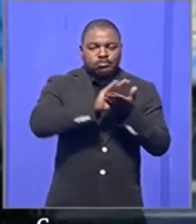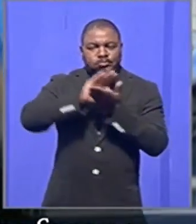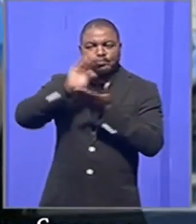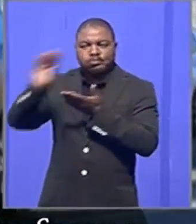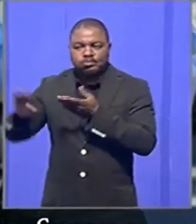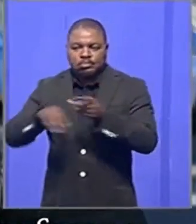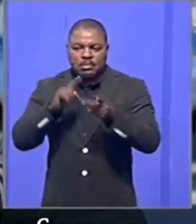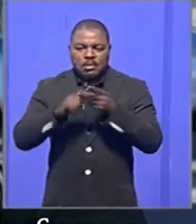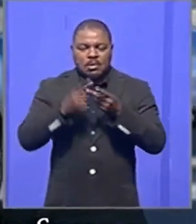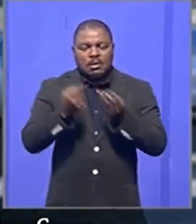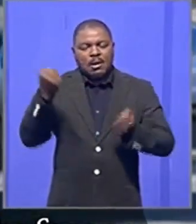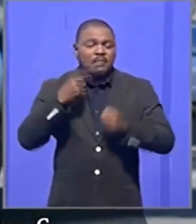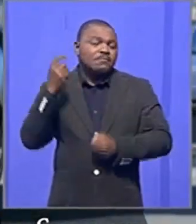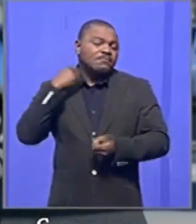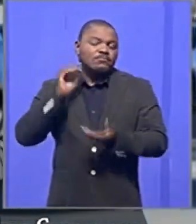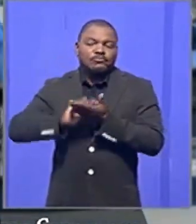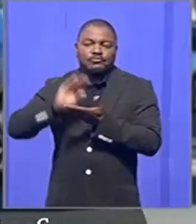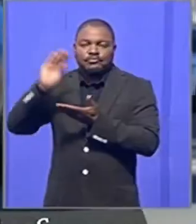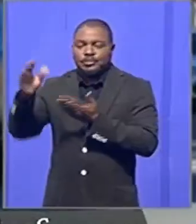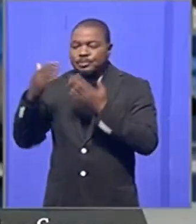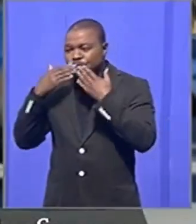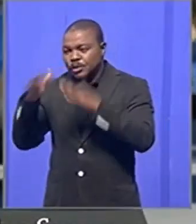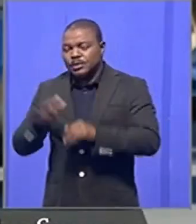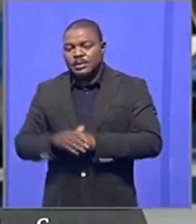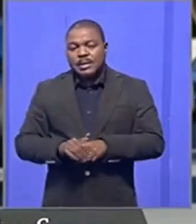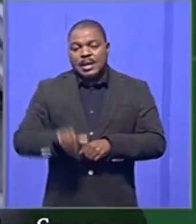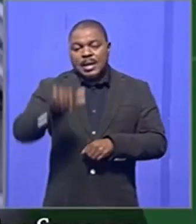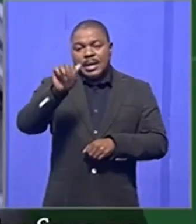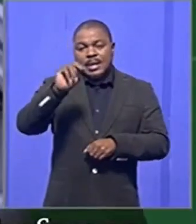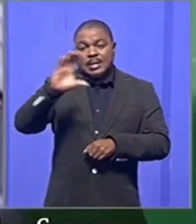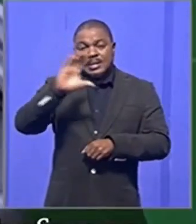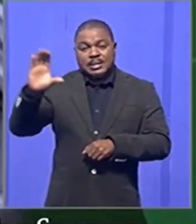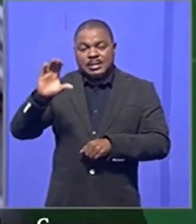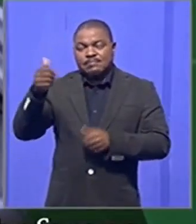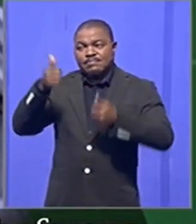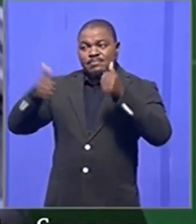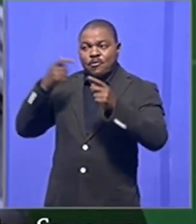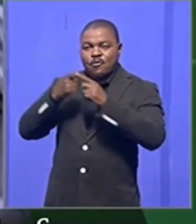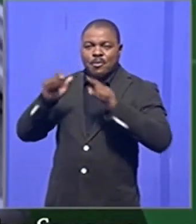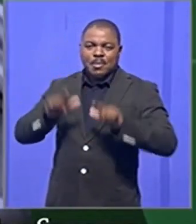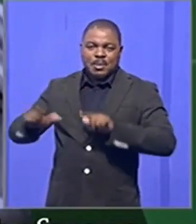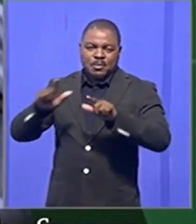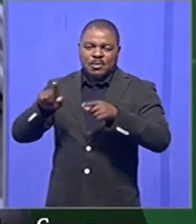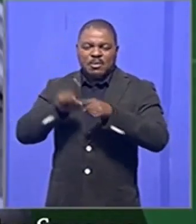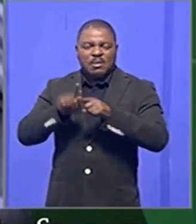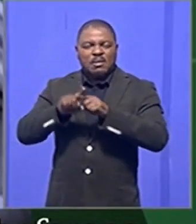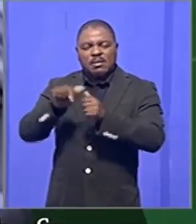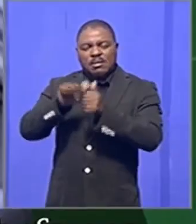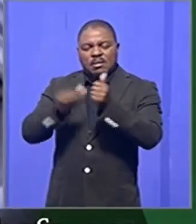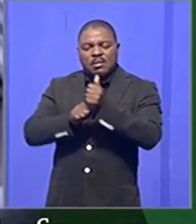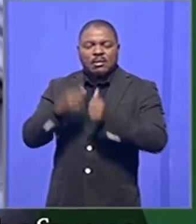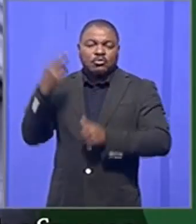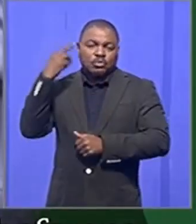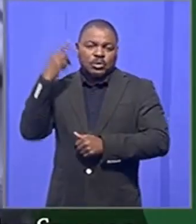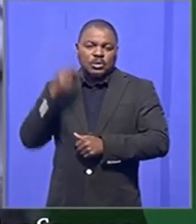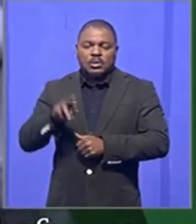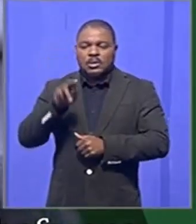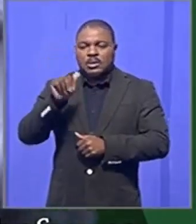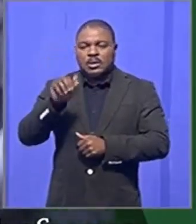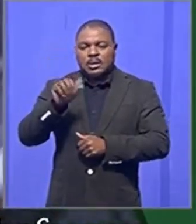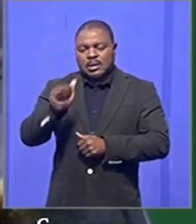tša mabaibai. Baetapele bagolwane ba ANC ka Limpopo ba ba akaretšago motlatša mongwaledi Florence